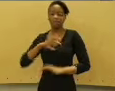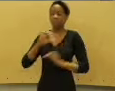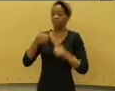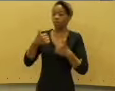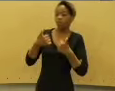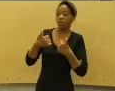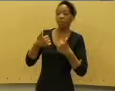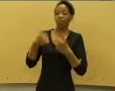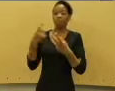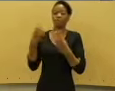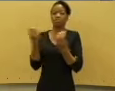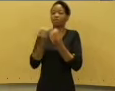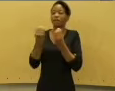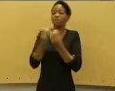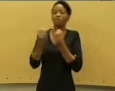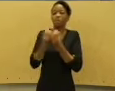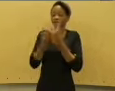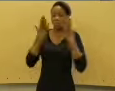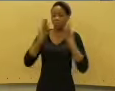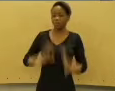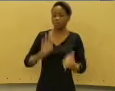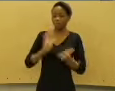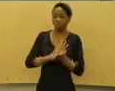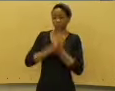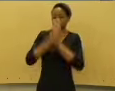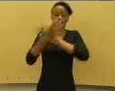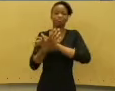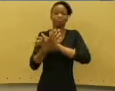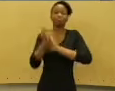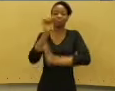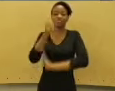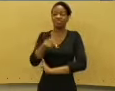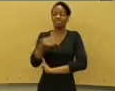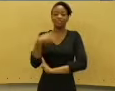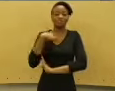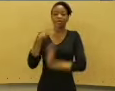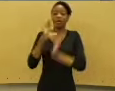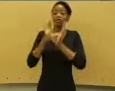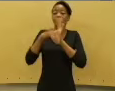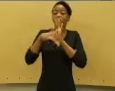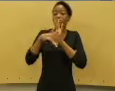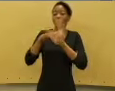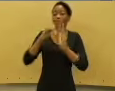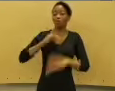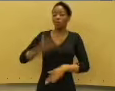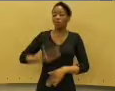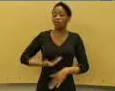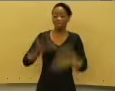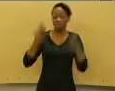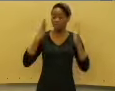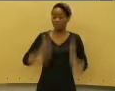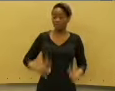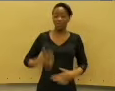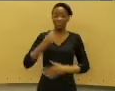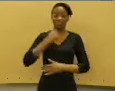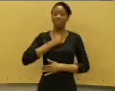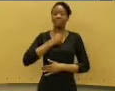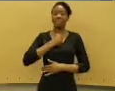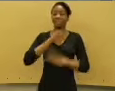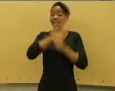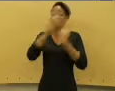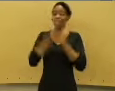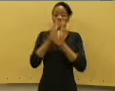or something that won't interrupt me? Because just by being a disabled woman, there's already so much that my body is having